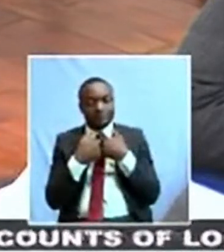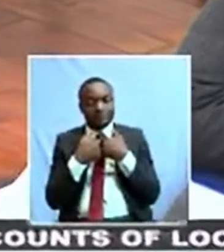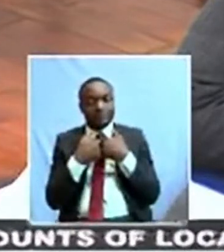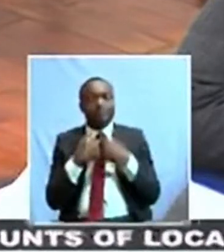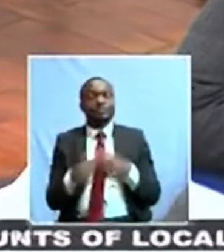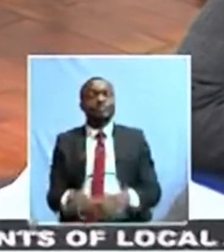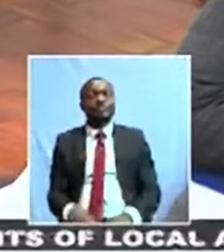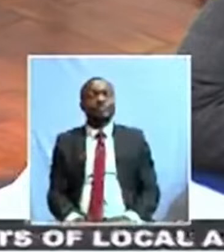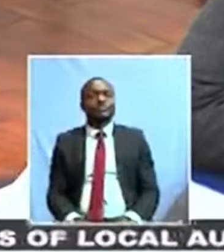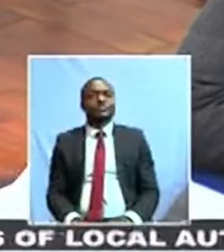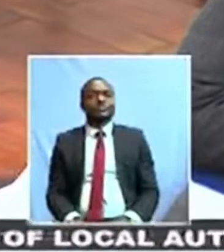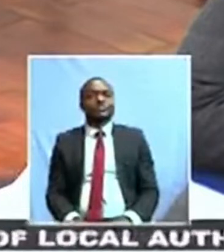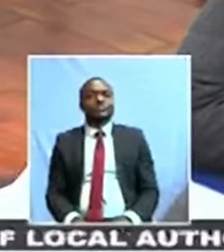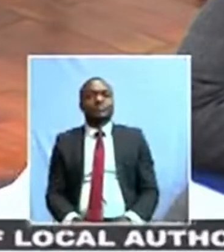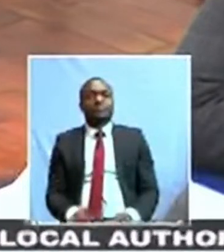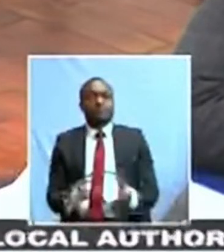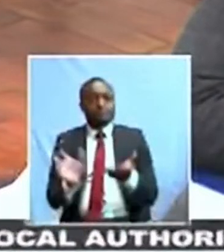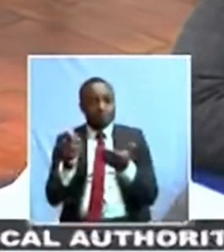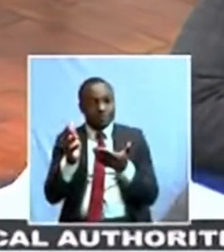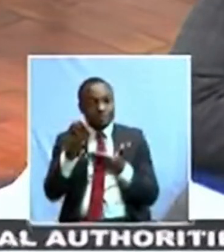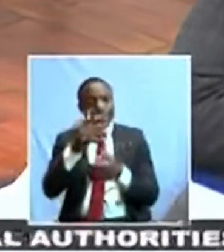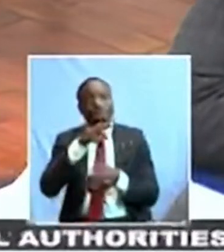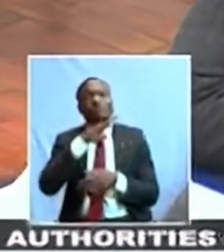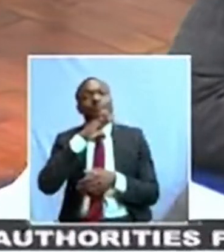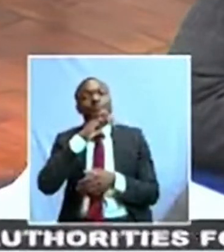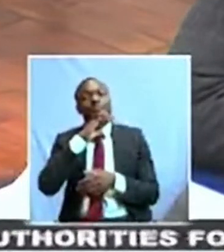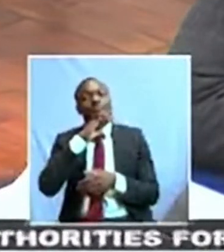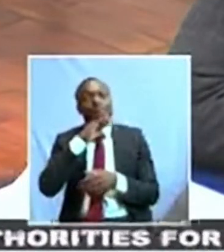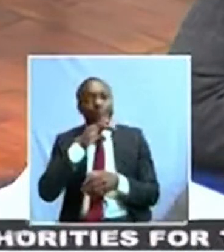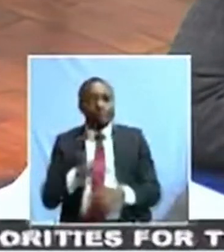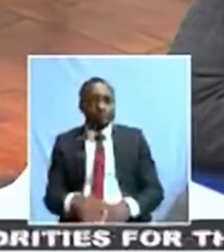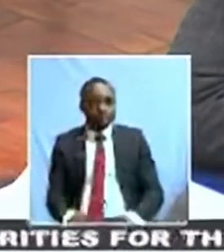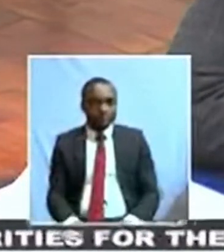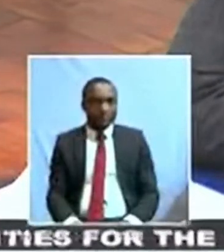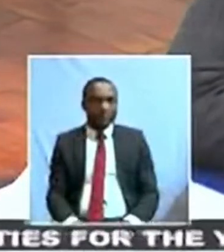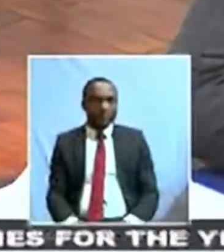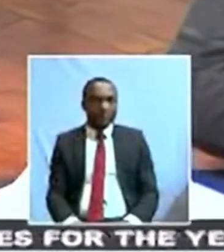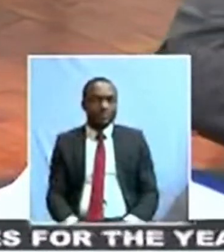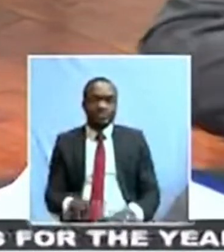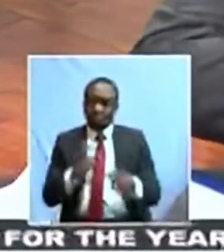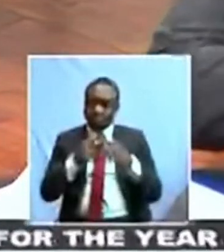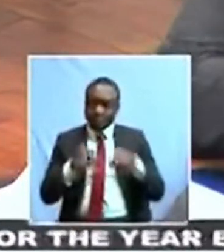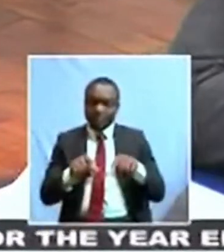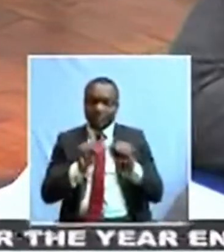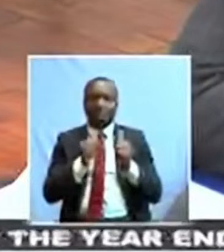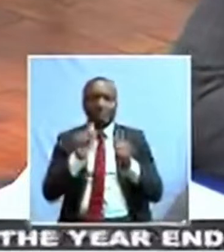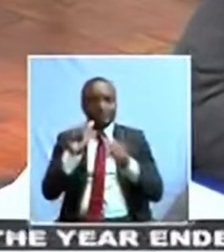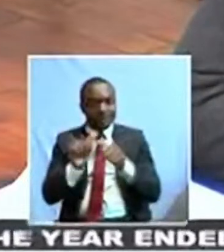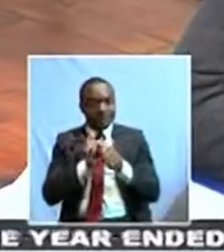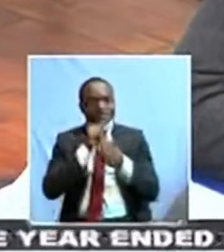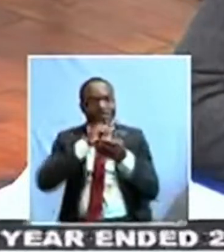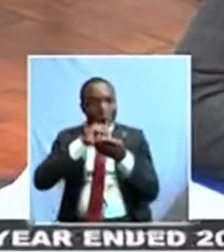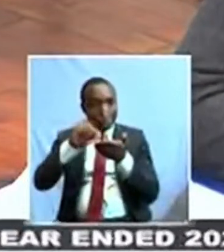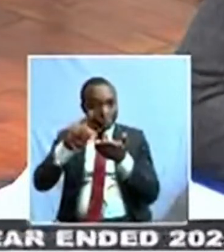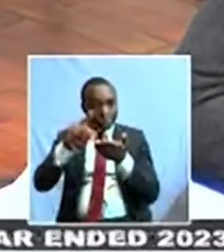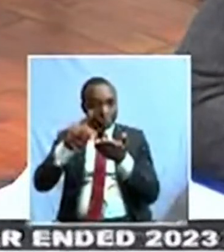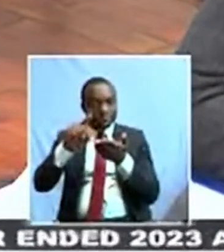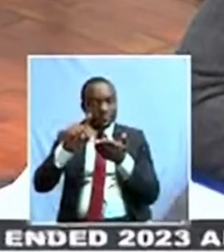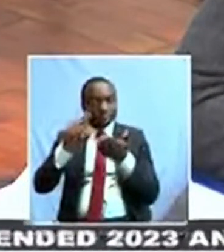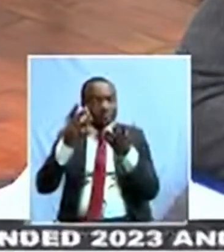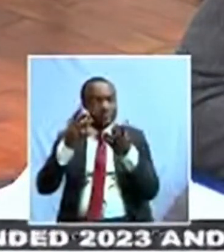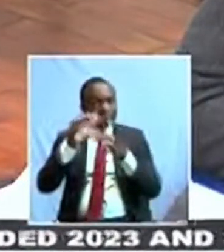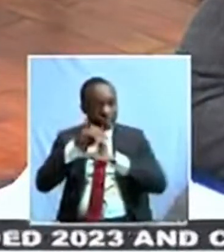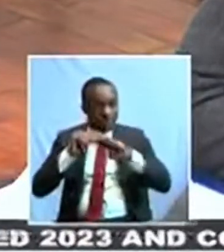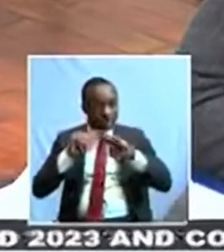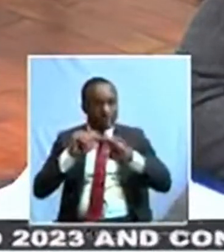market. So collection of waste has actually been promptly done on a weekly basis. I would also call